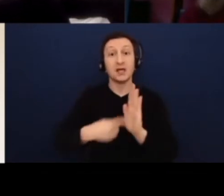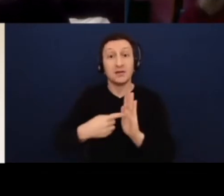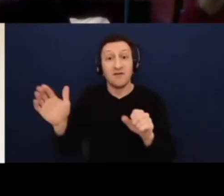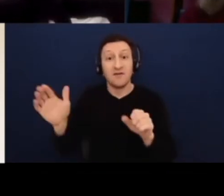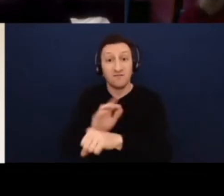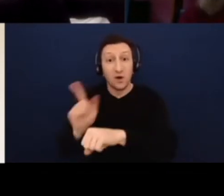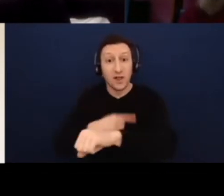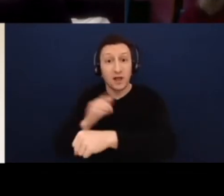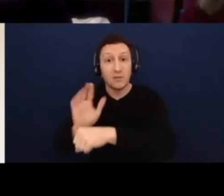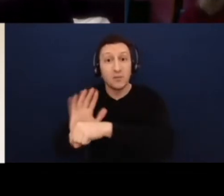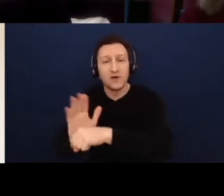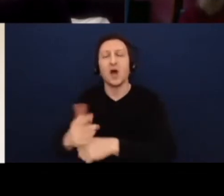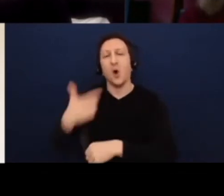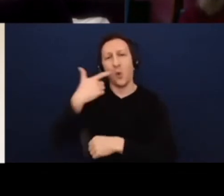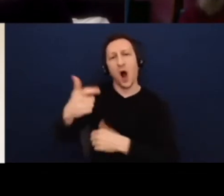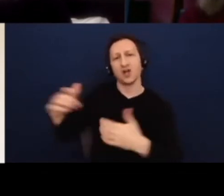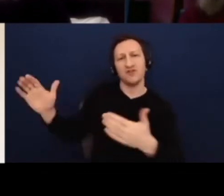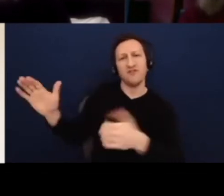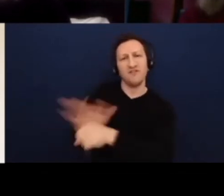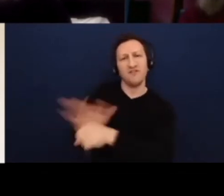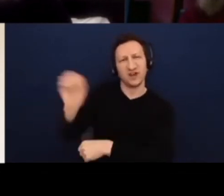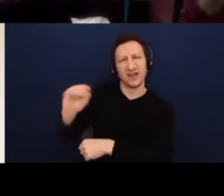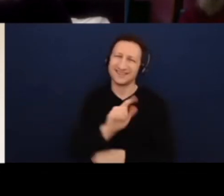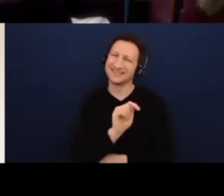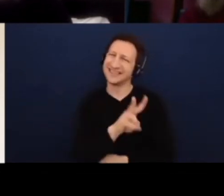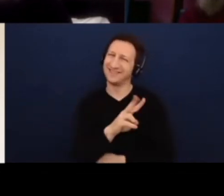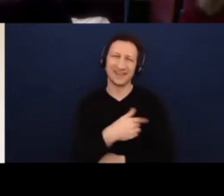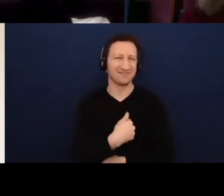time. And it depends on the project as well.